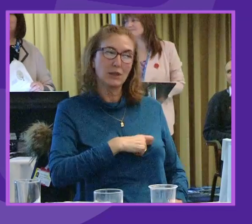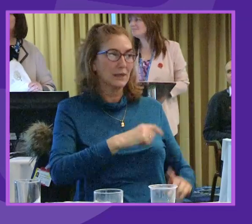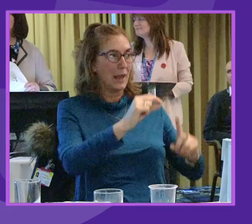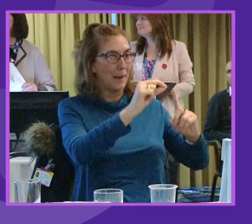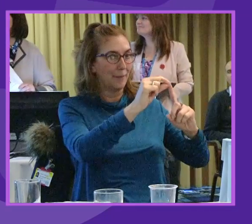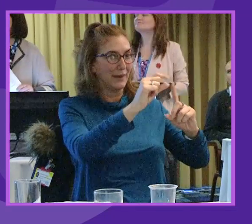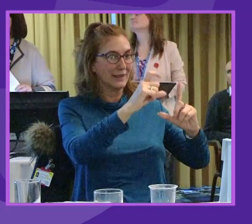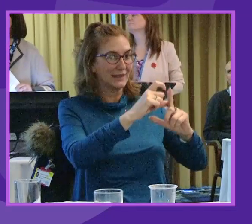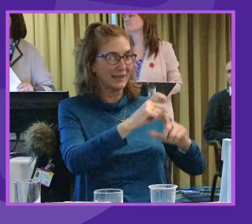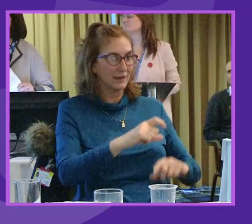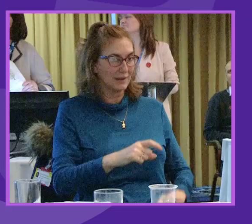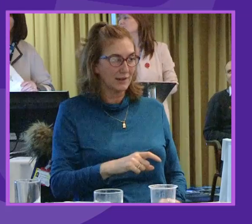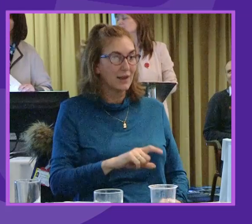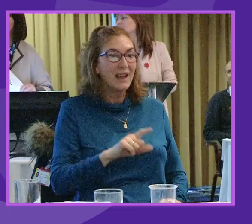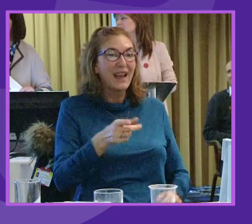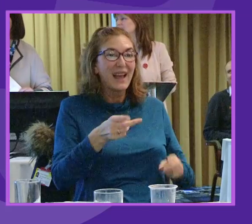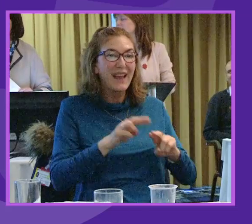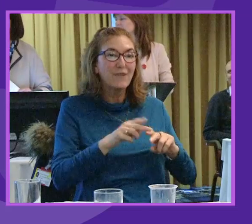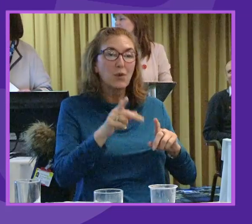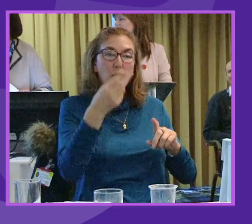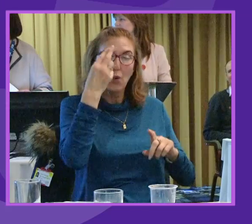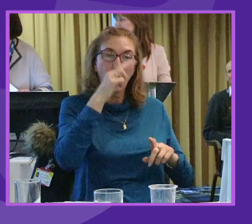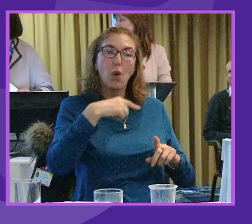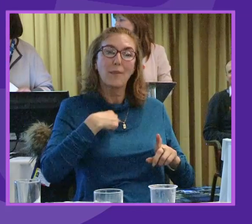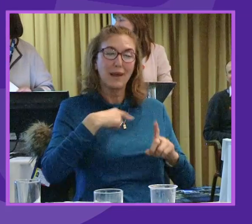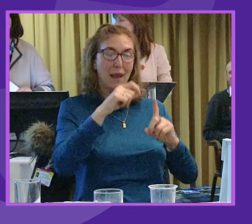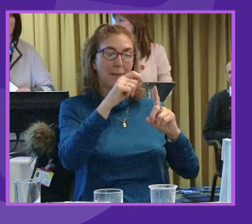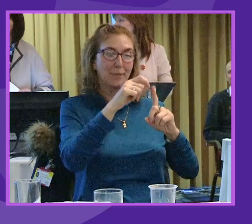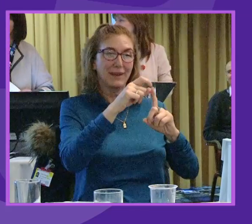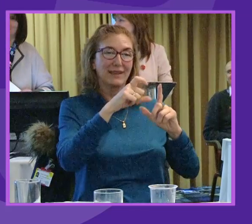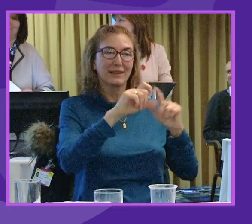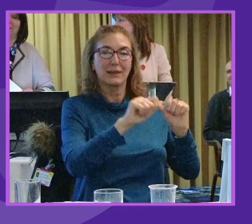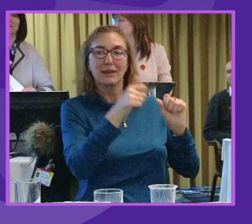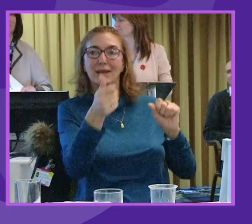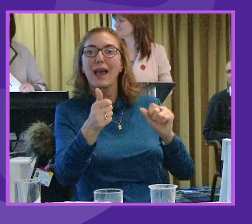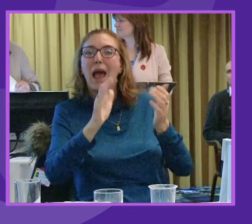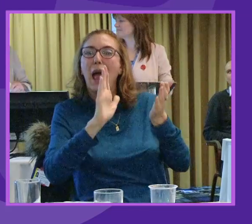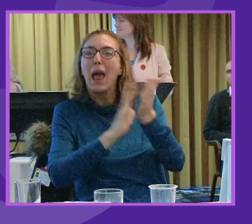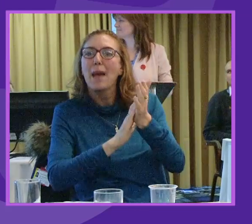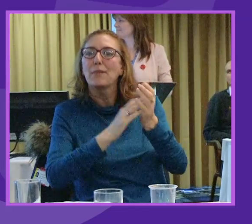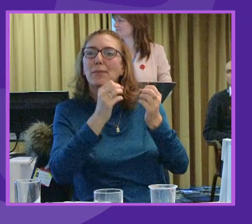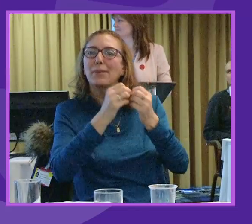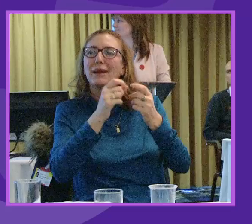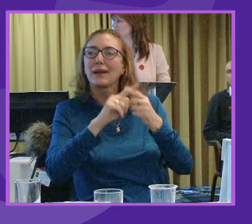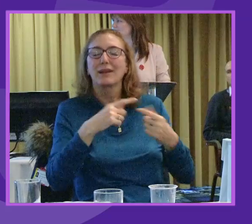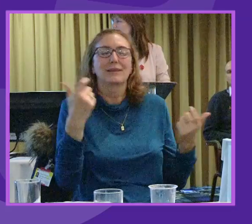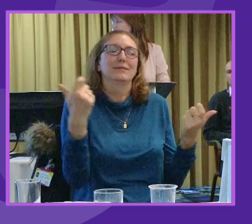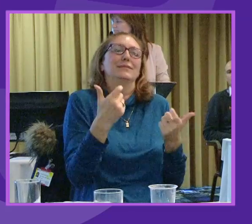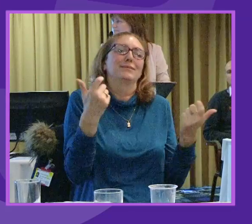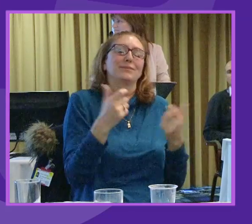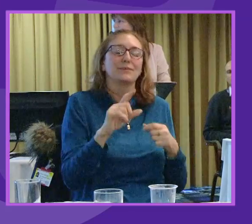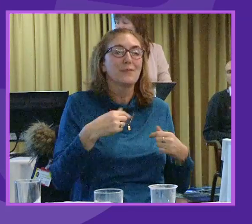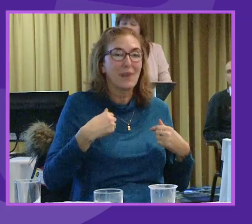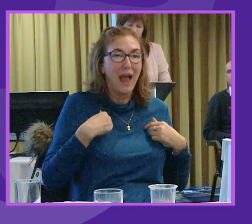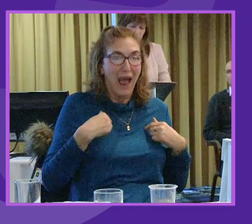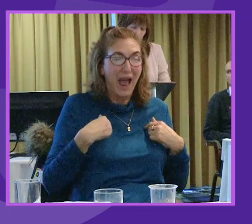Yeah? But next time someone calls me a PD person, can they put the MBE on it as well? I'm not a PD person. I'm